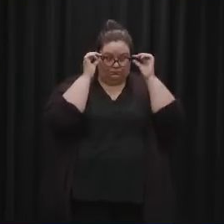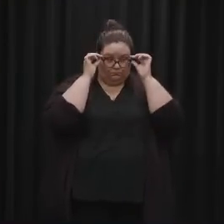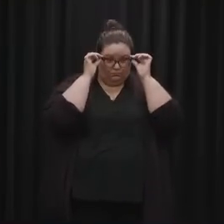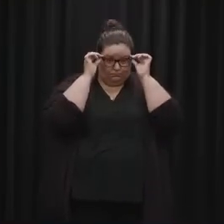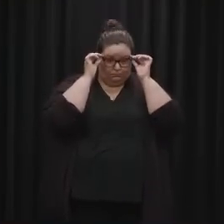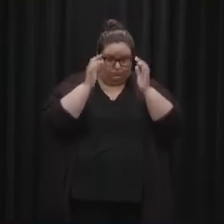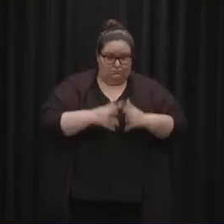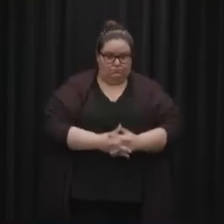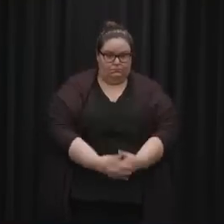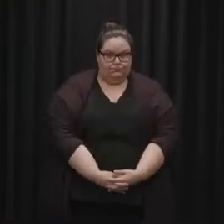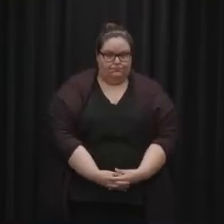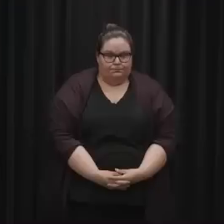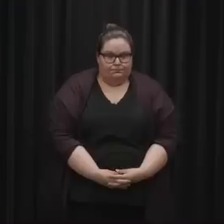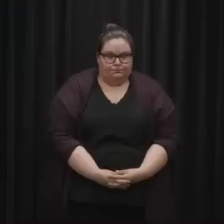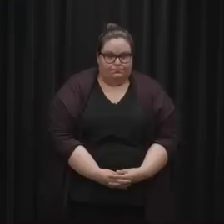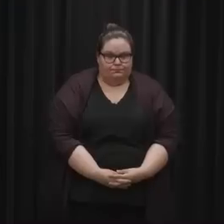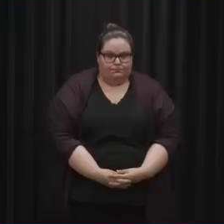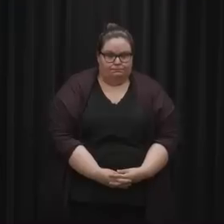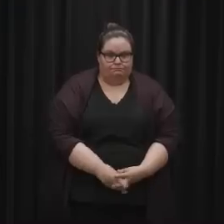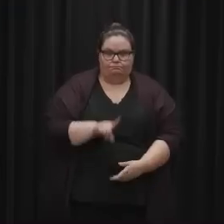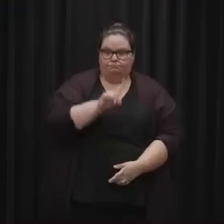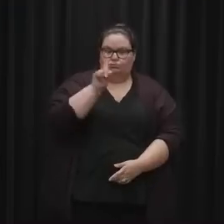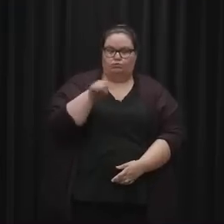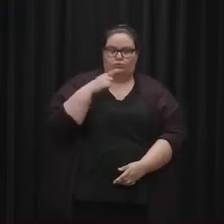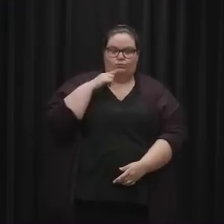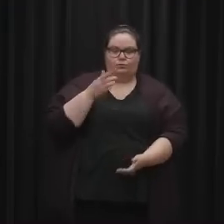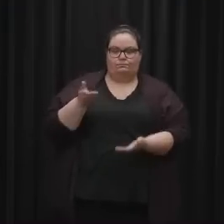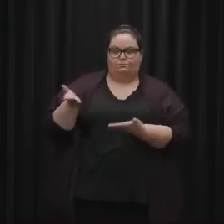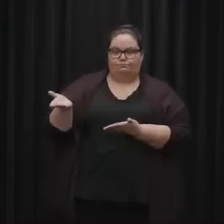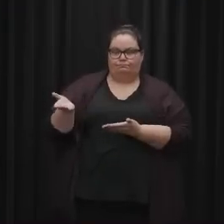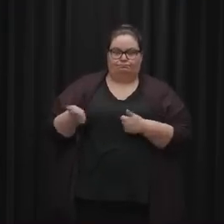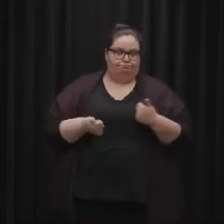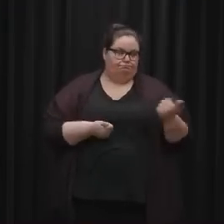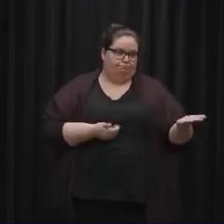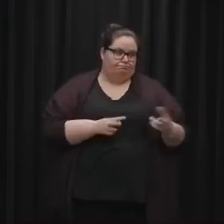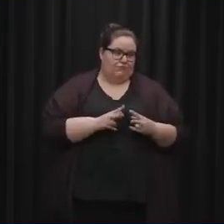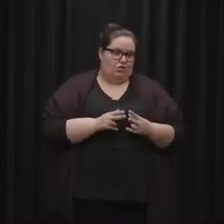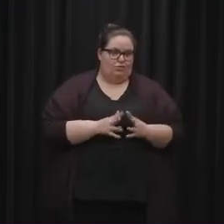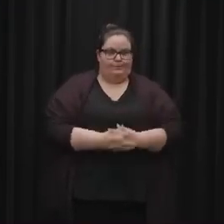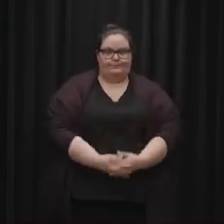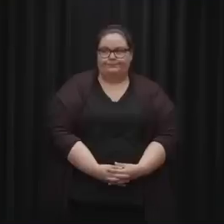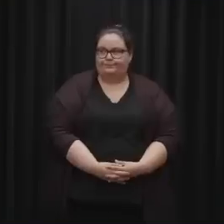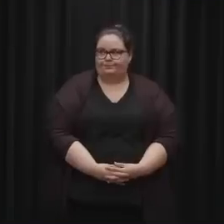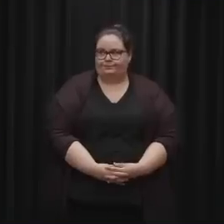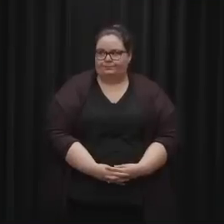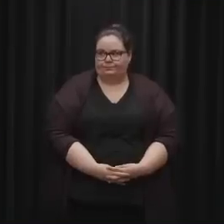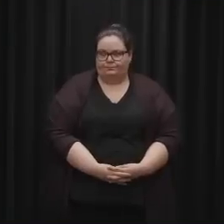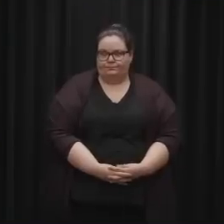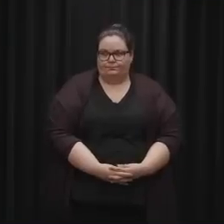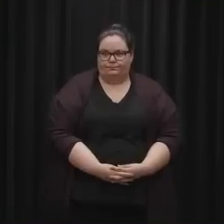Yes. My question is for Dr. Russell or the Premier.